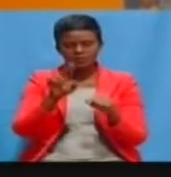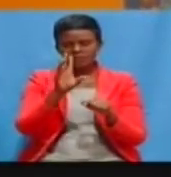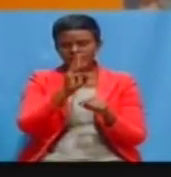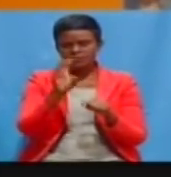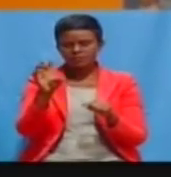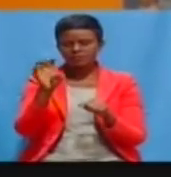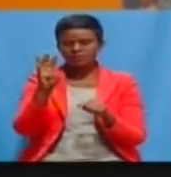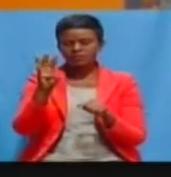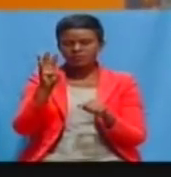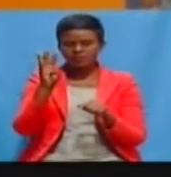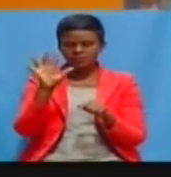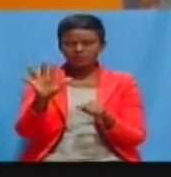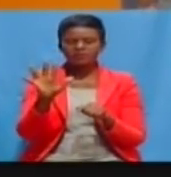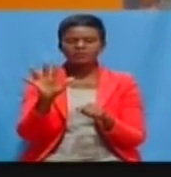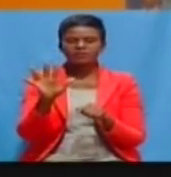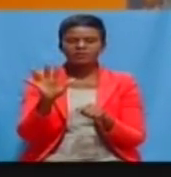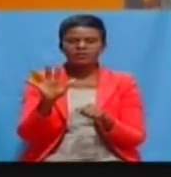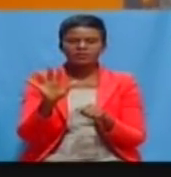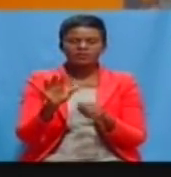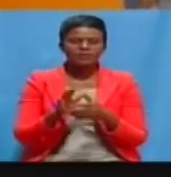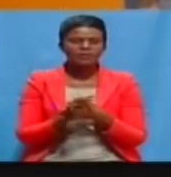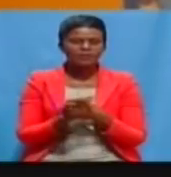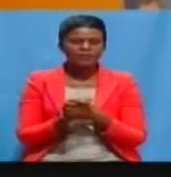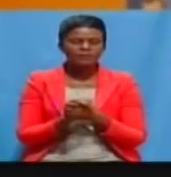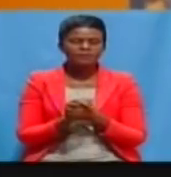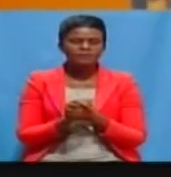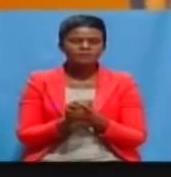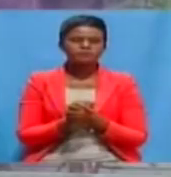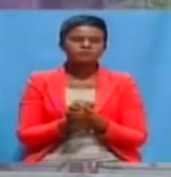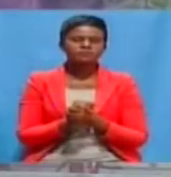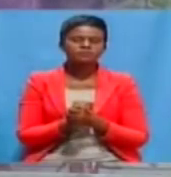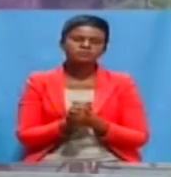645 1x3 classroom doors.